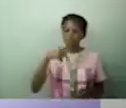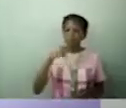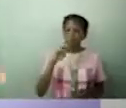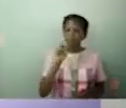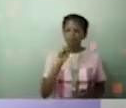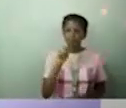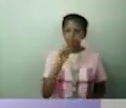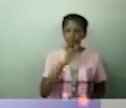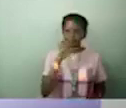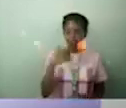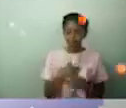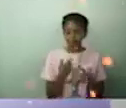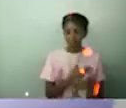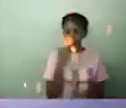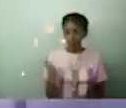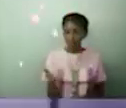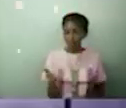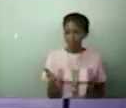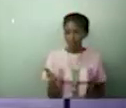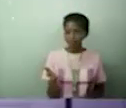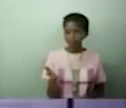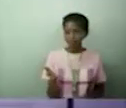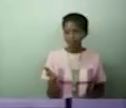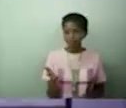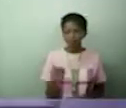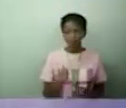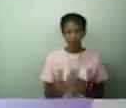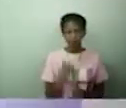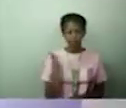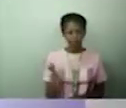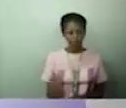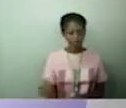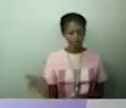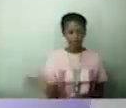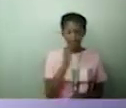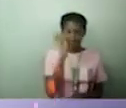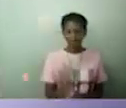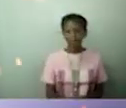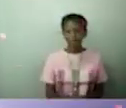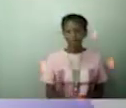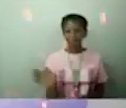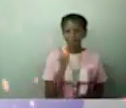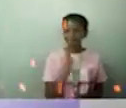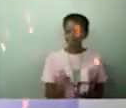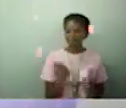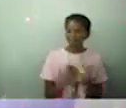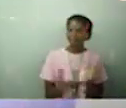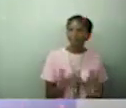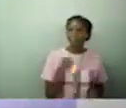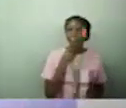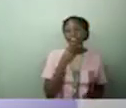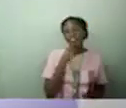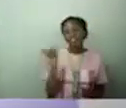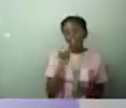she carries abominations of the earth with her. Then the Bible also says that the